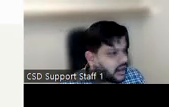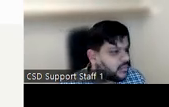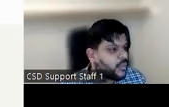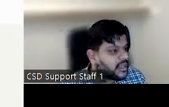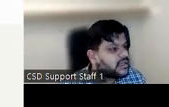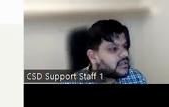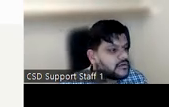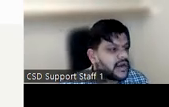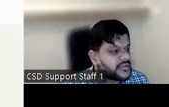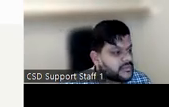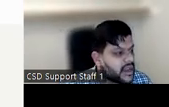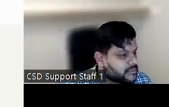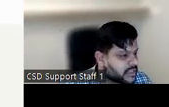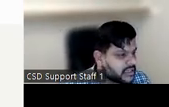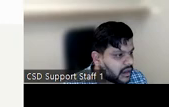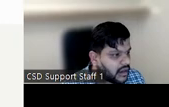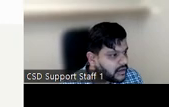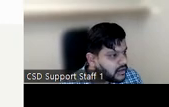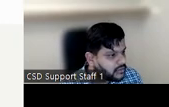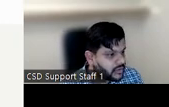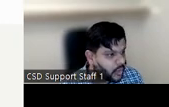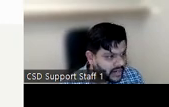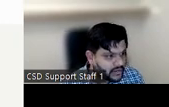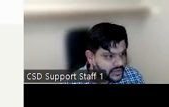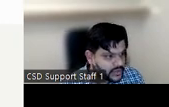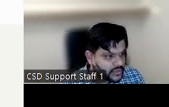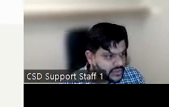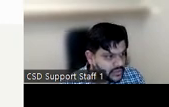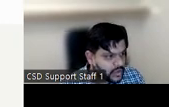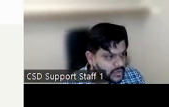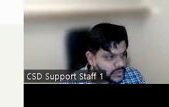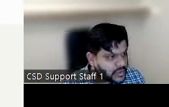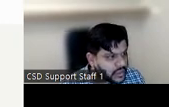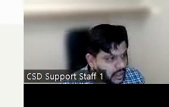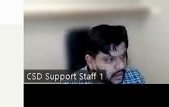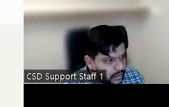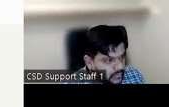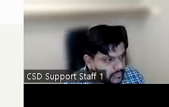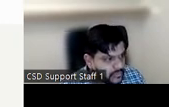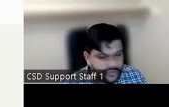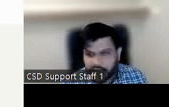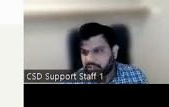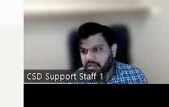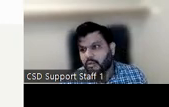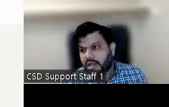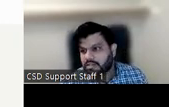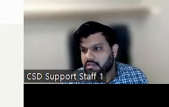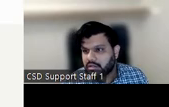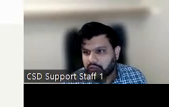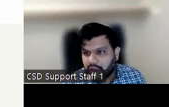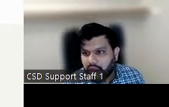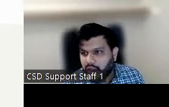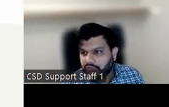about when the director might be required to disclose information that's